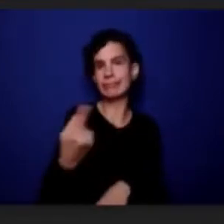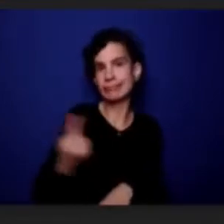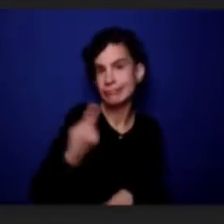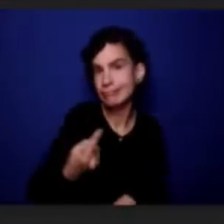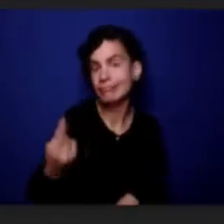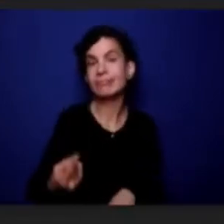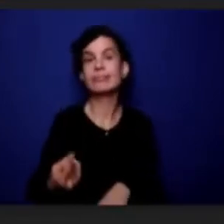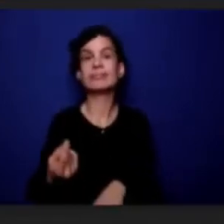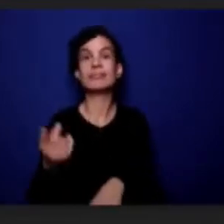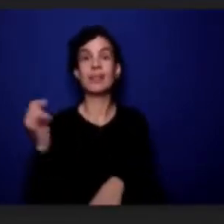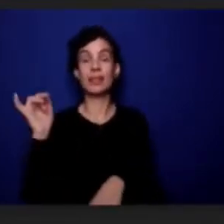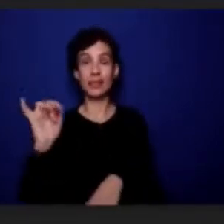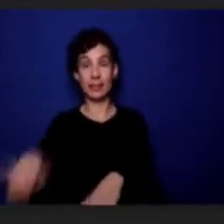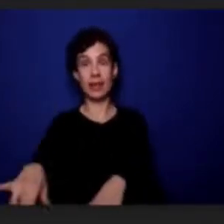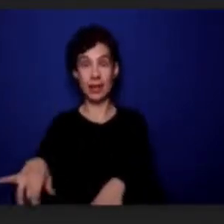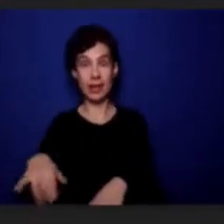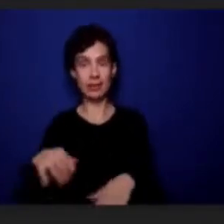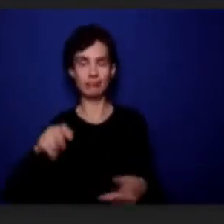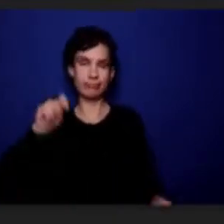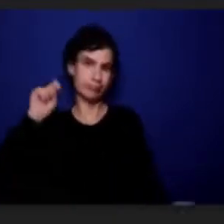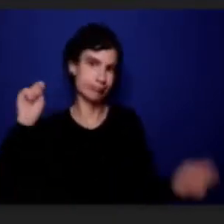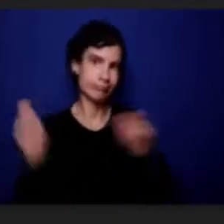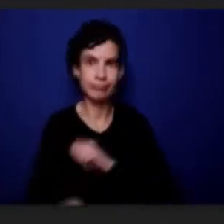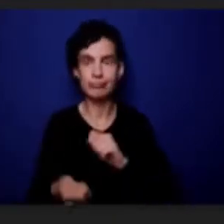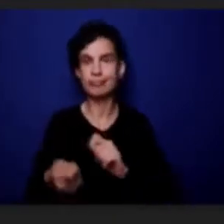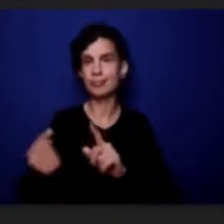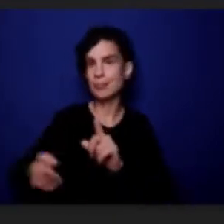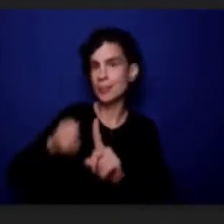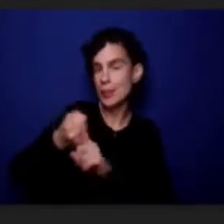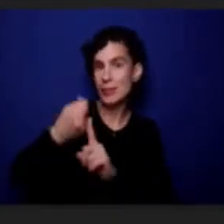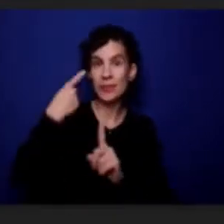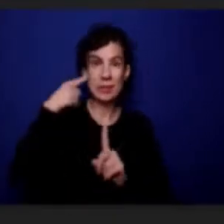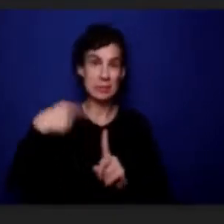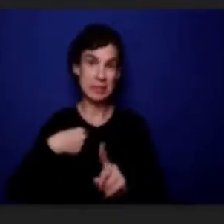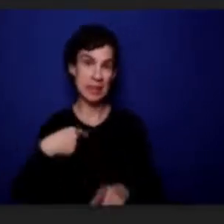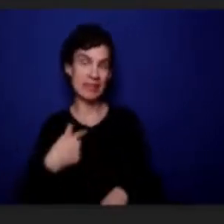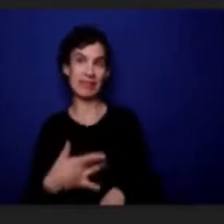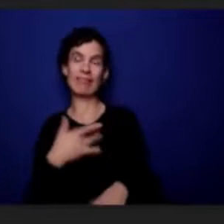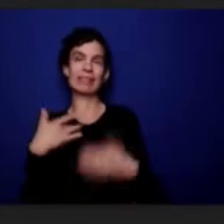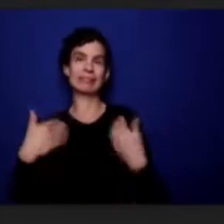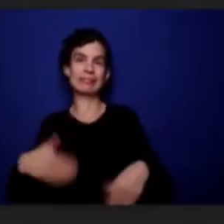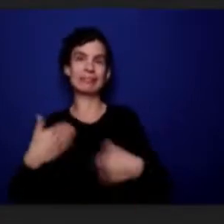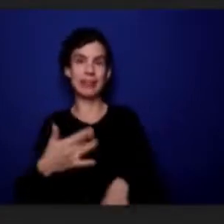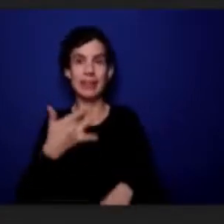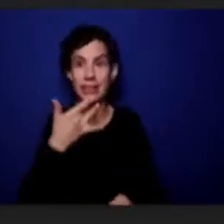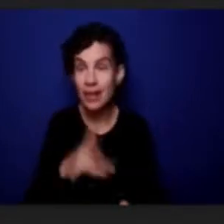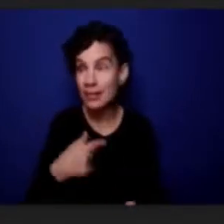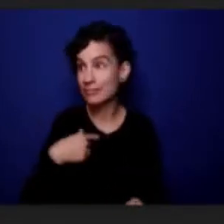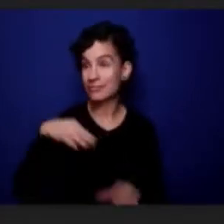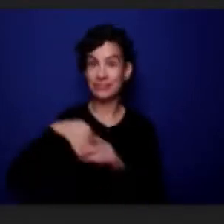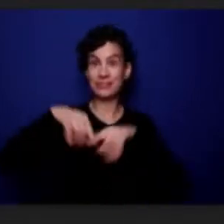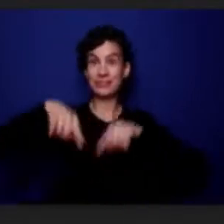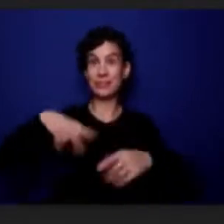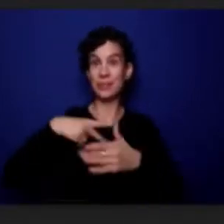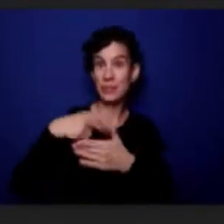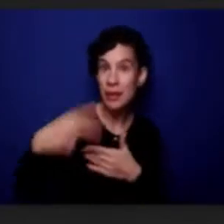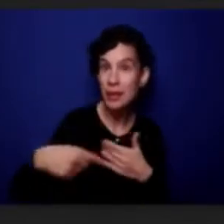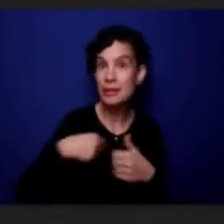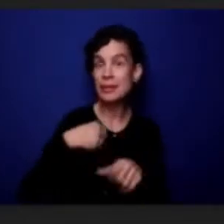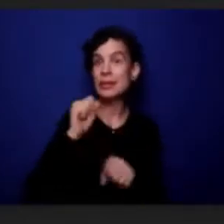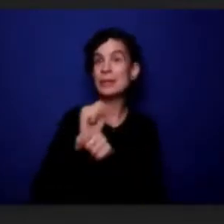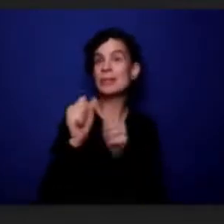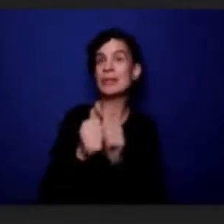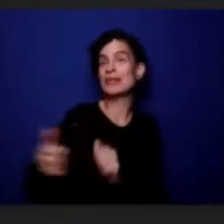is quite frequently, not always, but quite frequently political in nature, and that has been